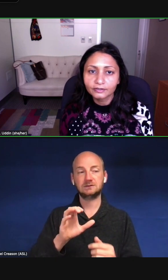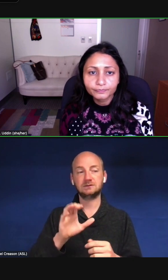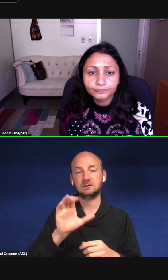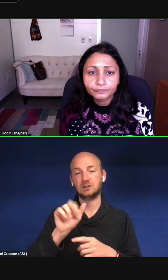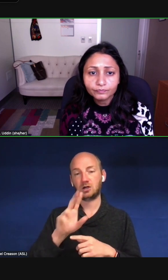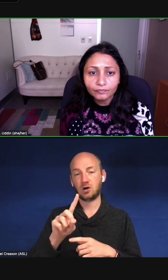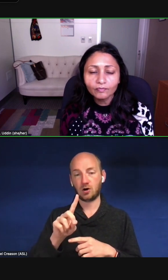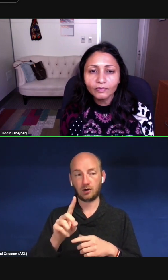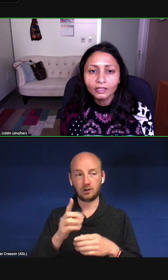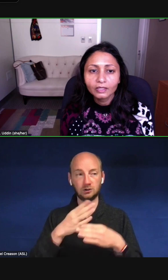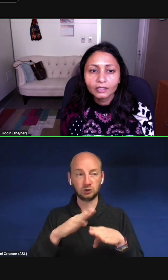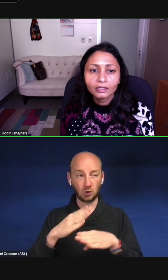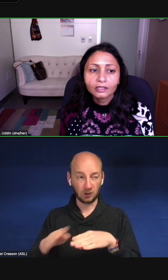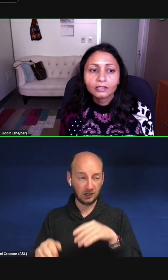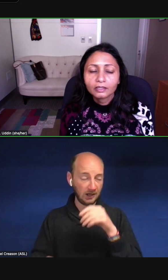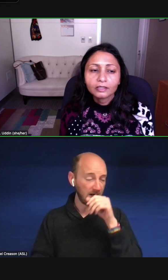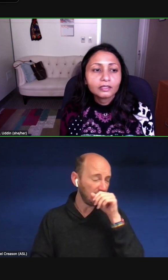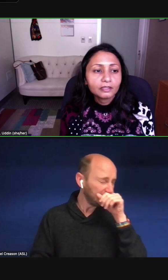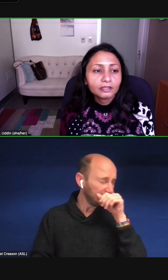of the scanner.